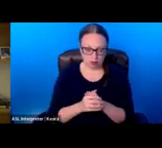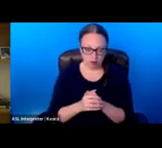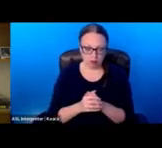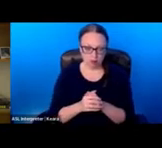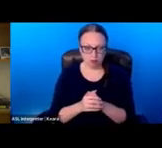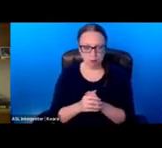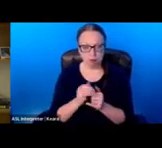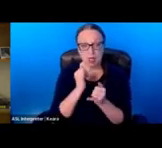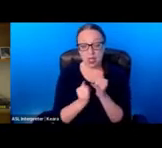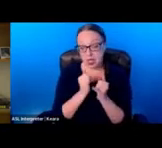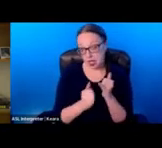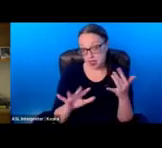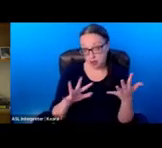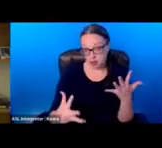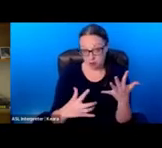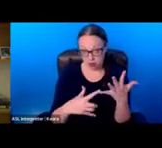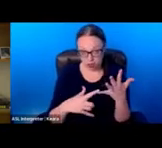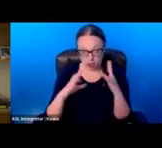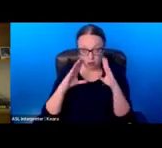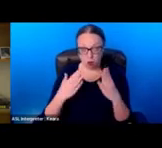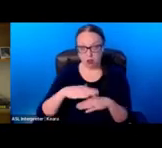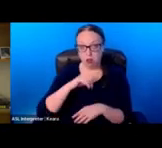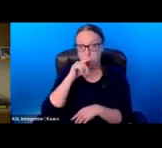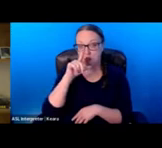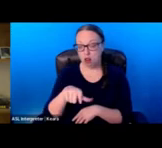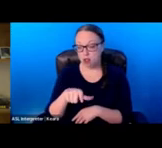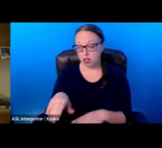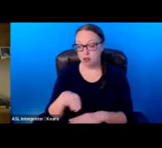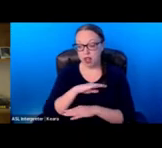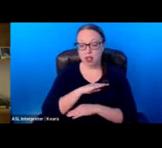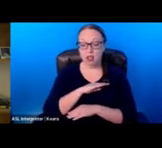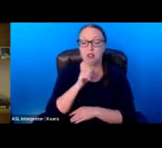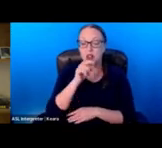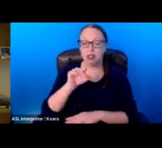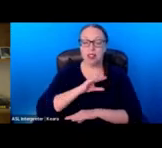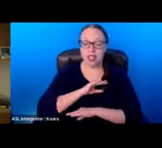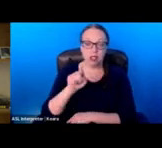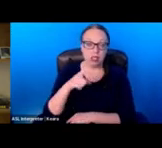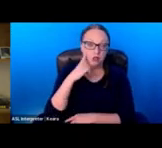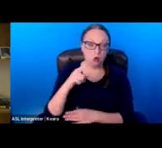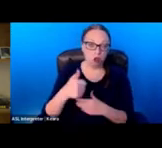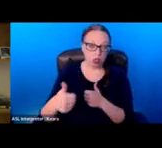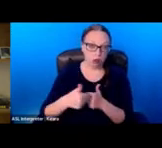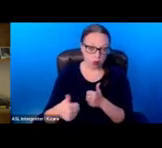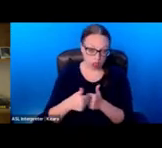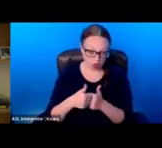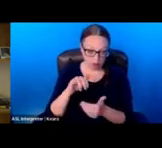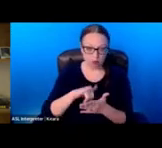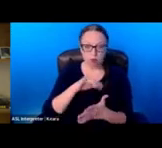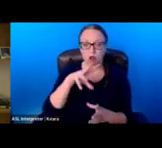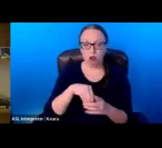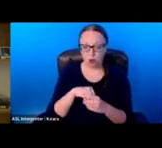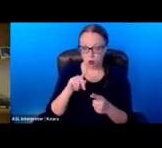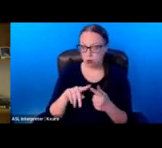Finally, the fifth domain focused on unmet need for transportation. And this included transportation to medical